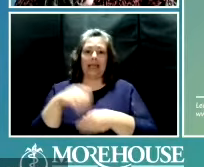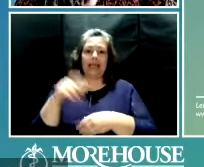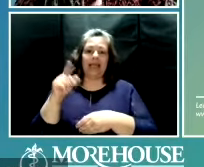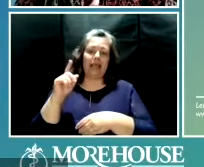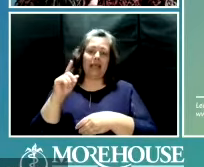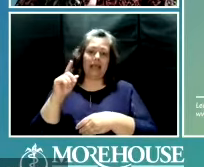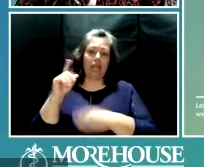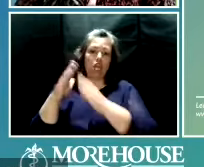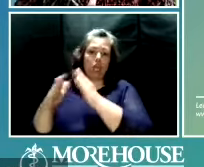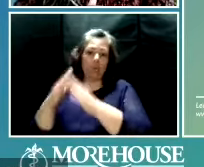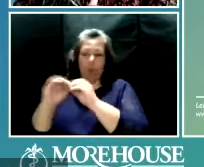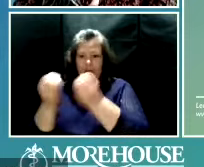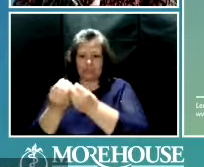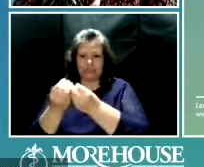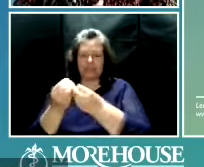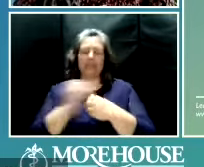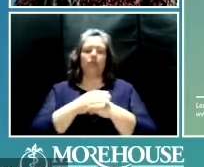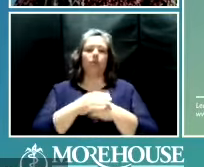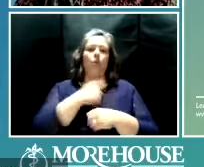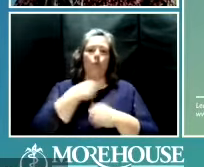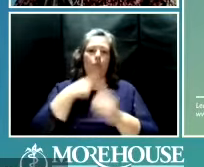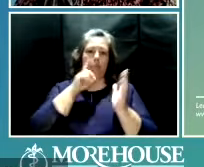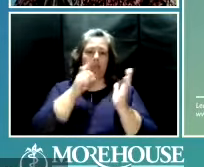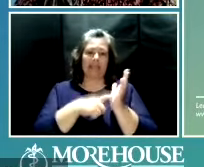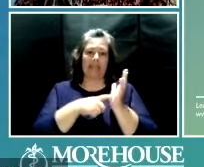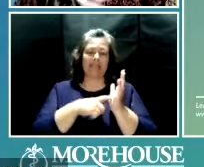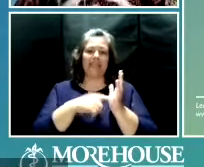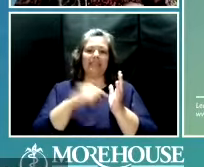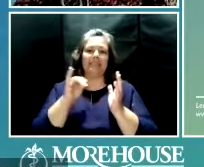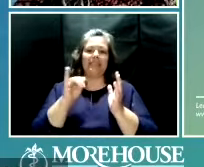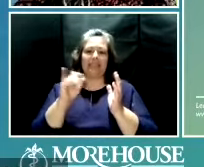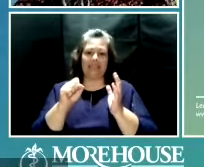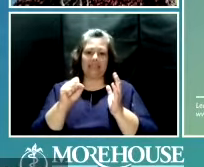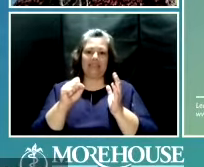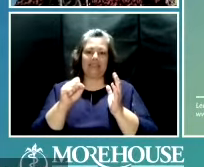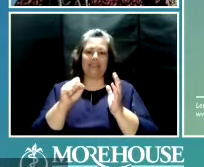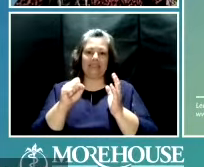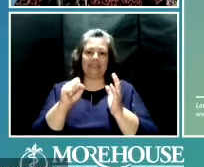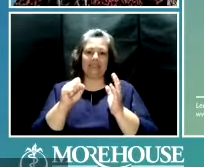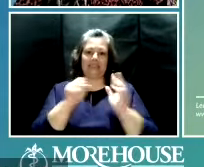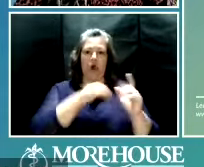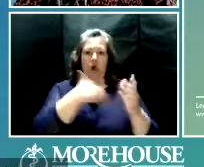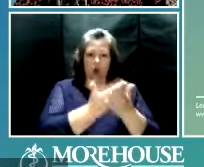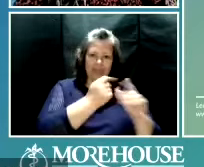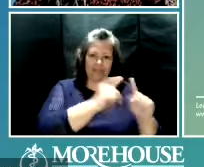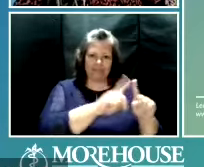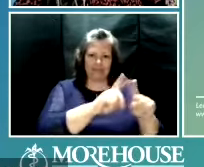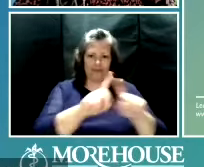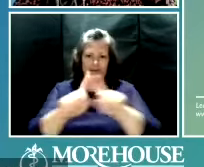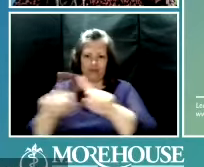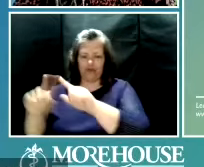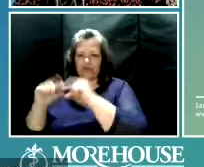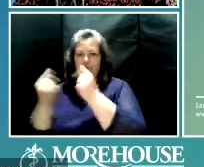of community organizations. We recognize that it spans across these groups and